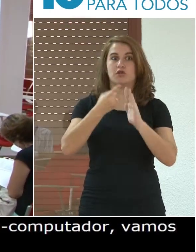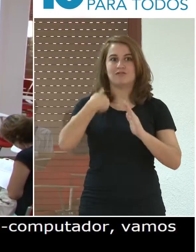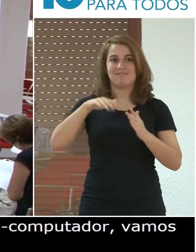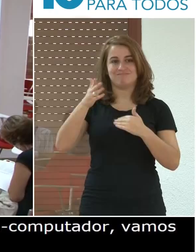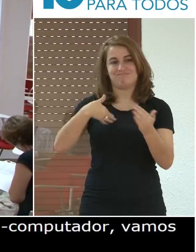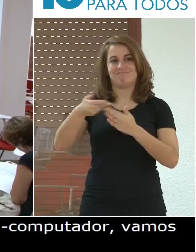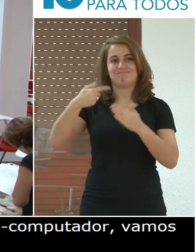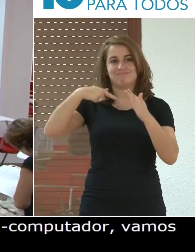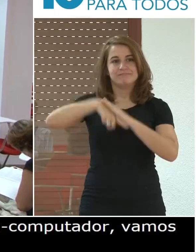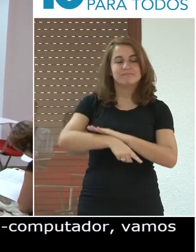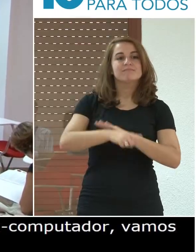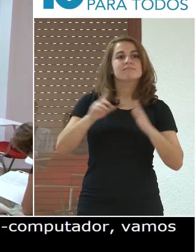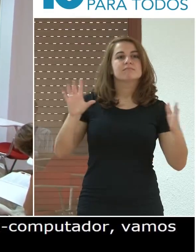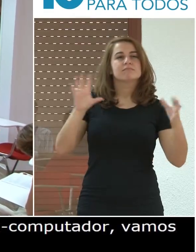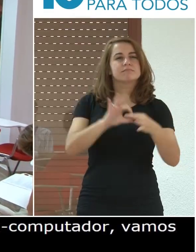project that they have developed